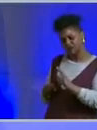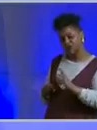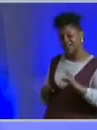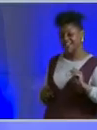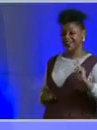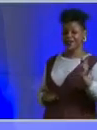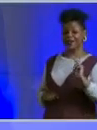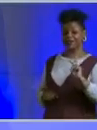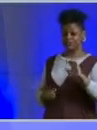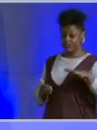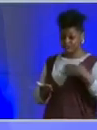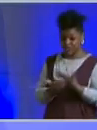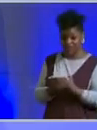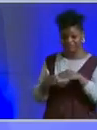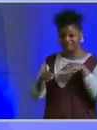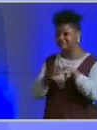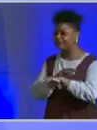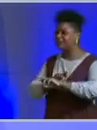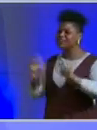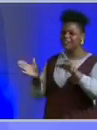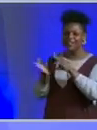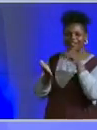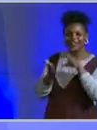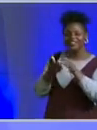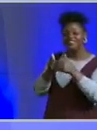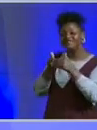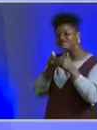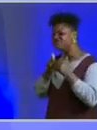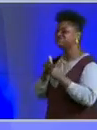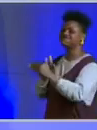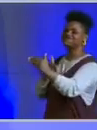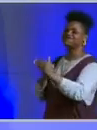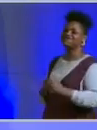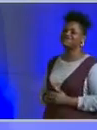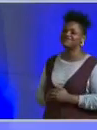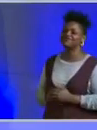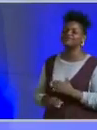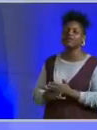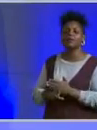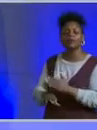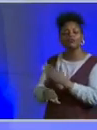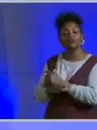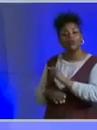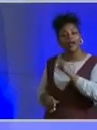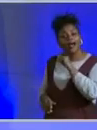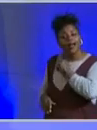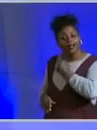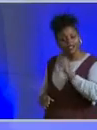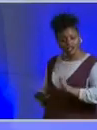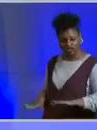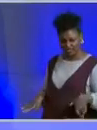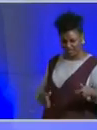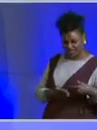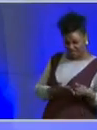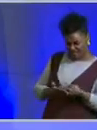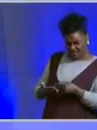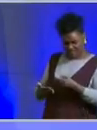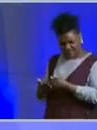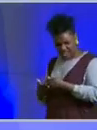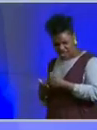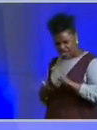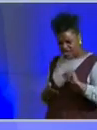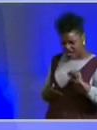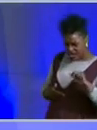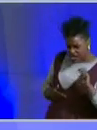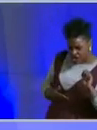learn, ready and prepared for the rest of their academic careers. So that means improving our quality of infant toddler care and learning, improving the quality of our